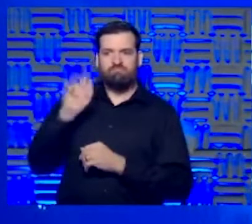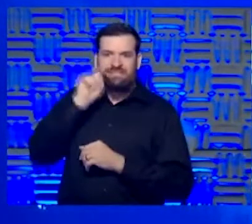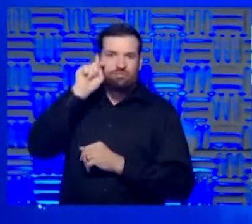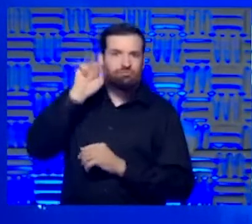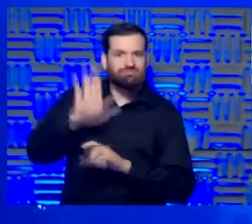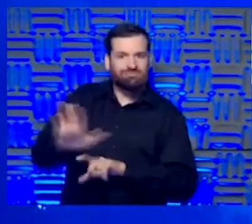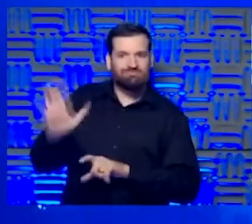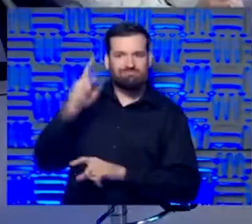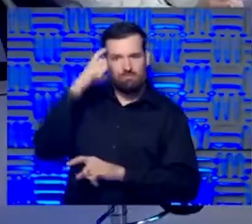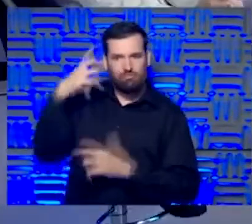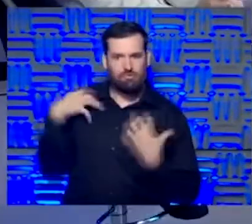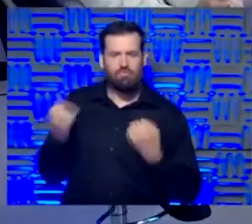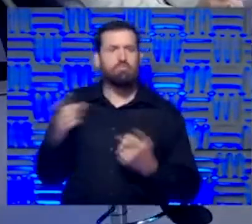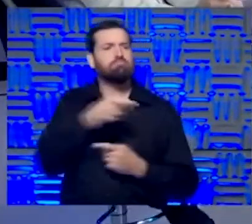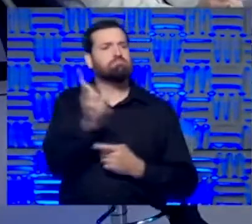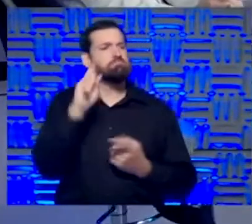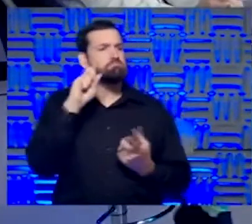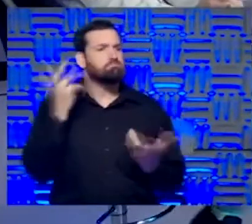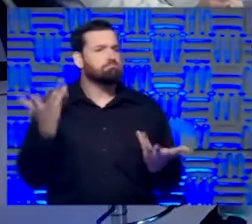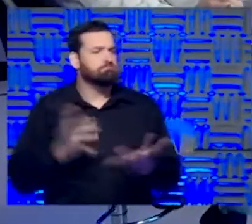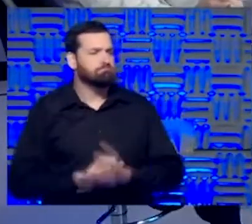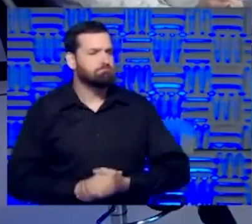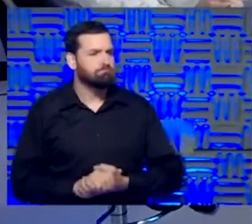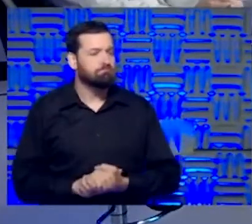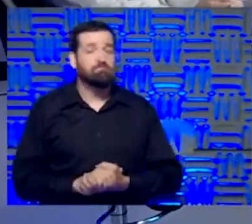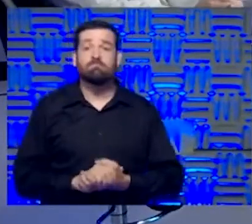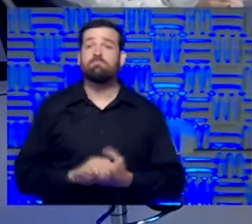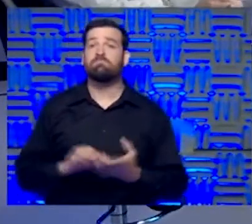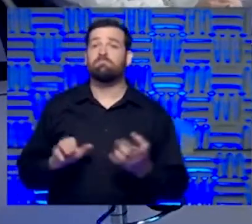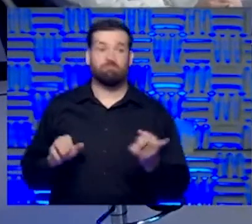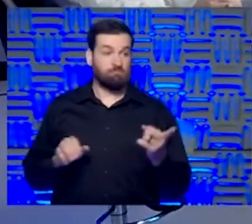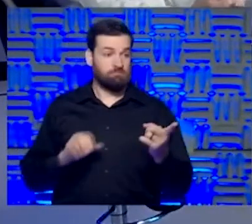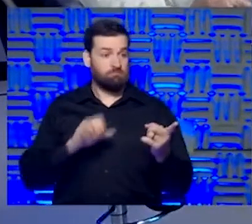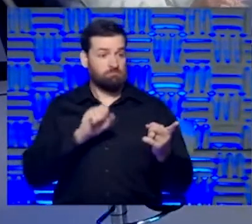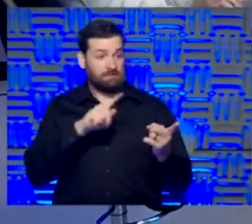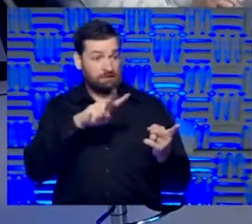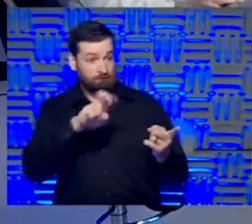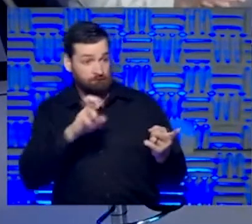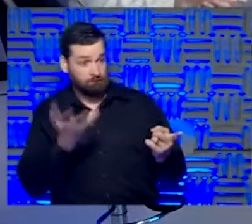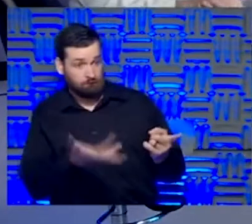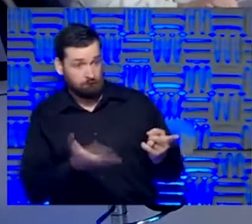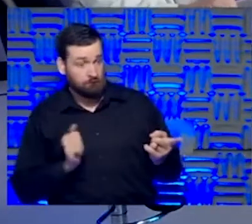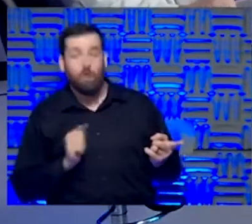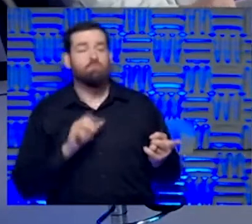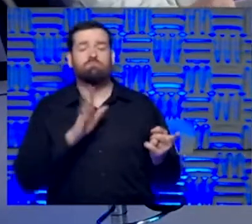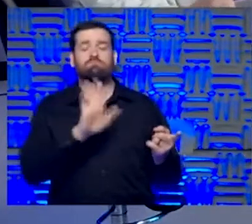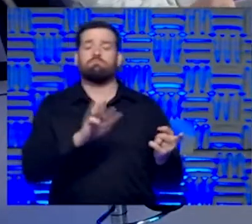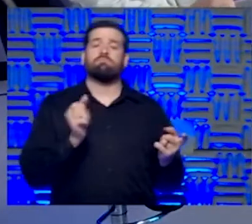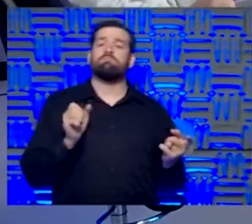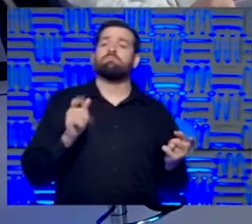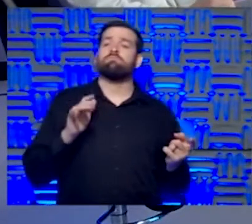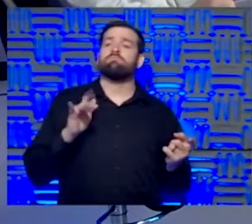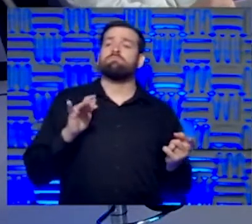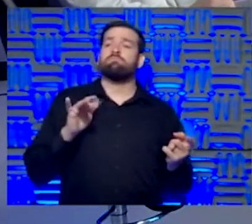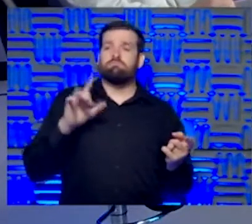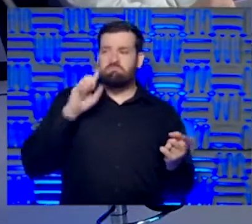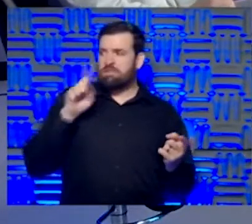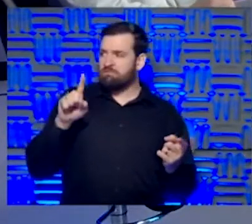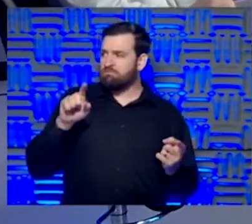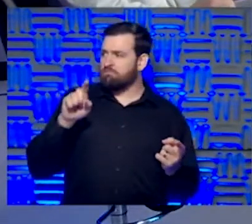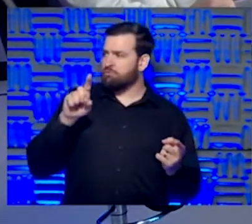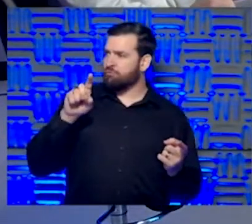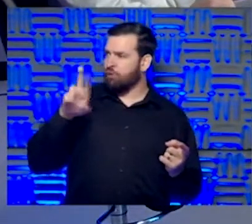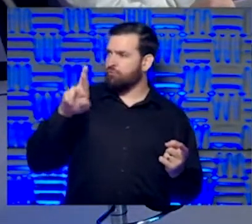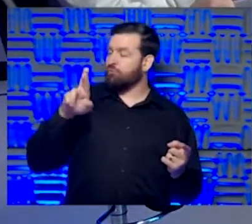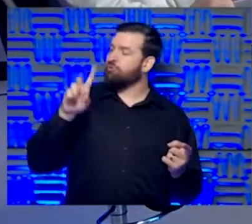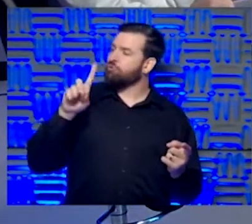you all about that? No, I think Dr. Lang makes a great point. This